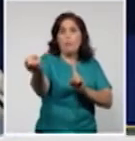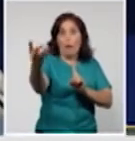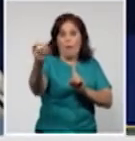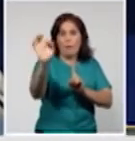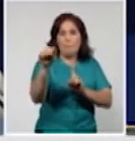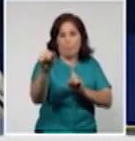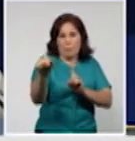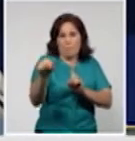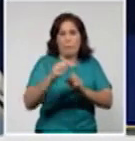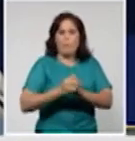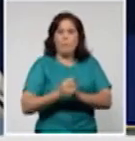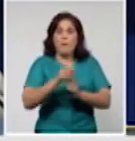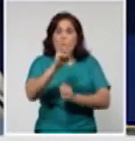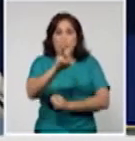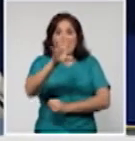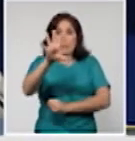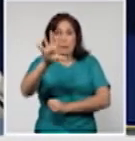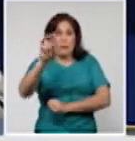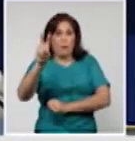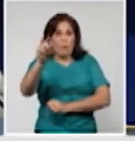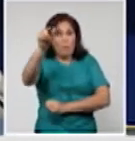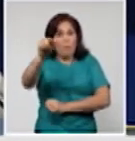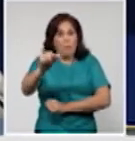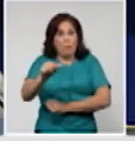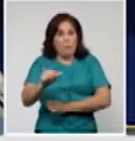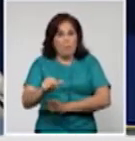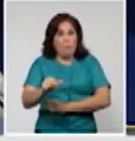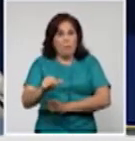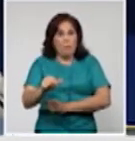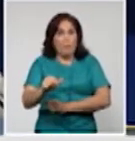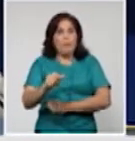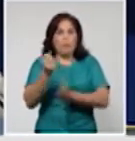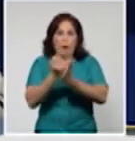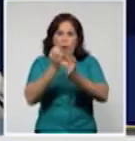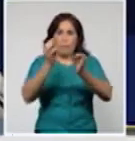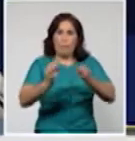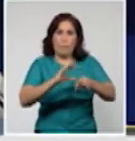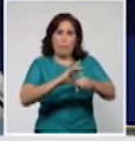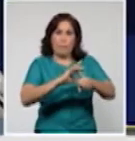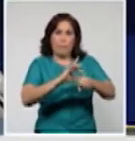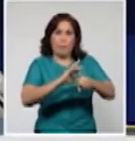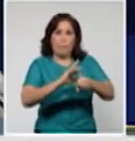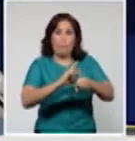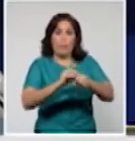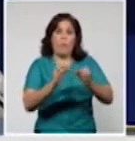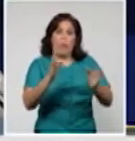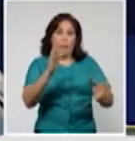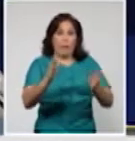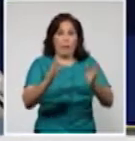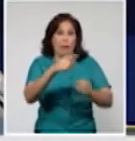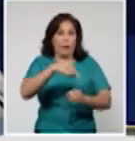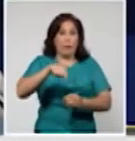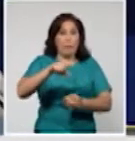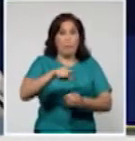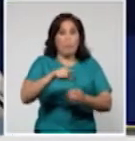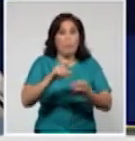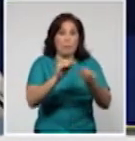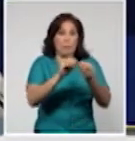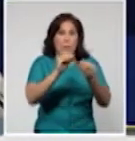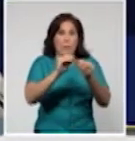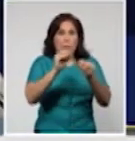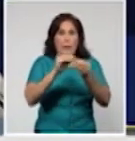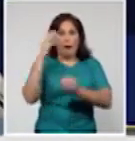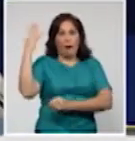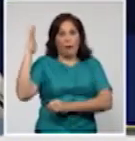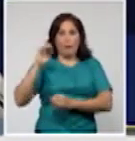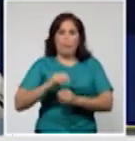Of the 60 diagnosed cases yesterday, 29 are male for 50.2% of all cases,